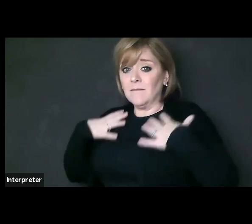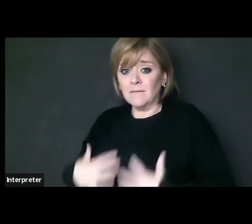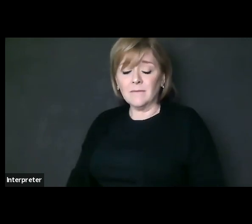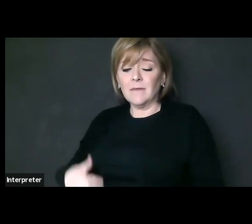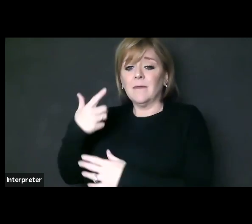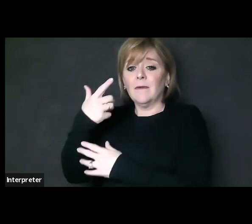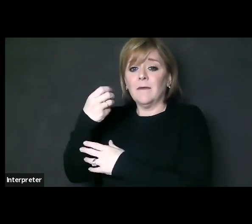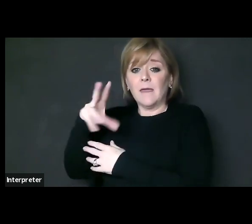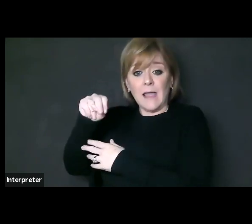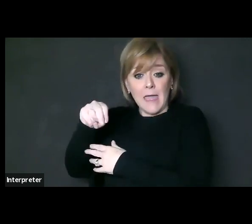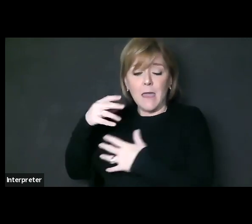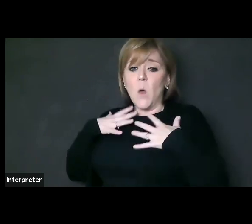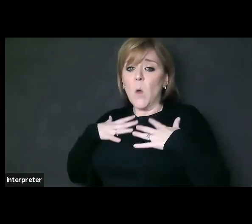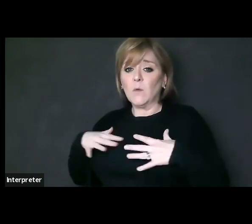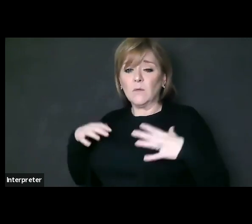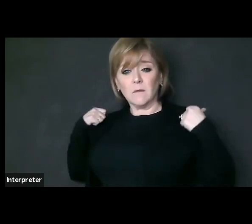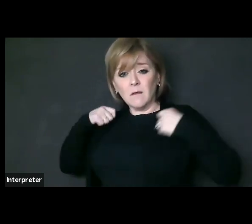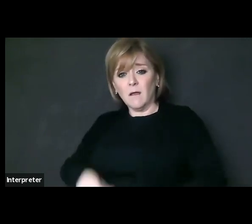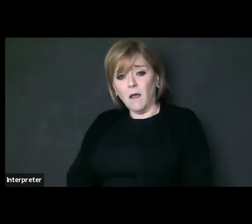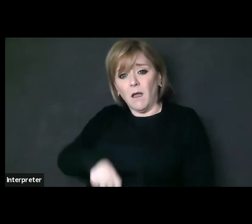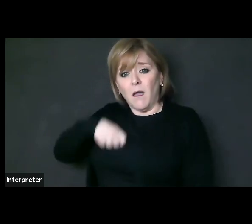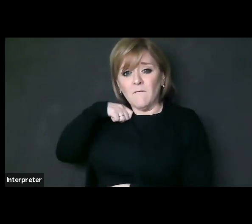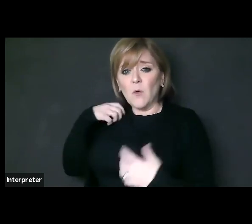course gloves on every call.